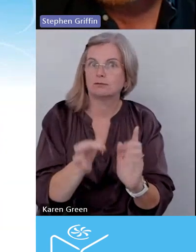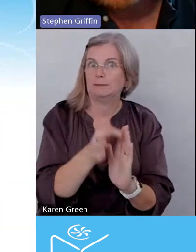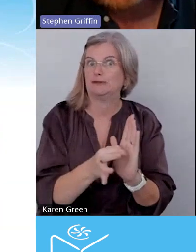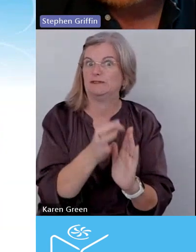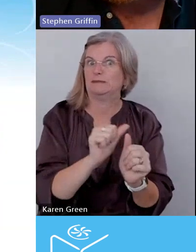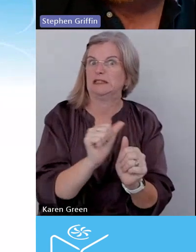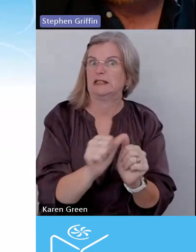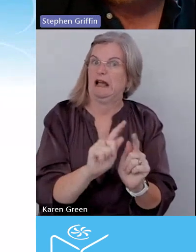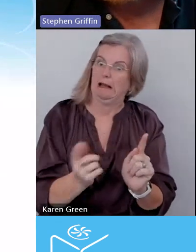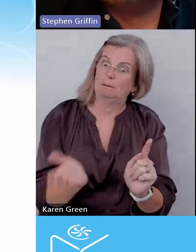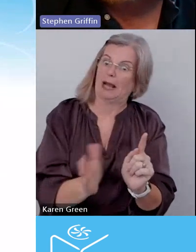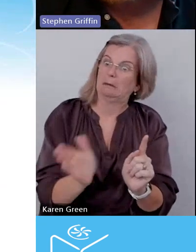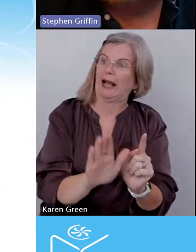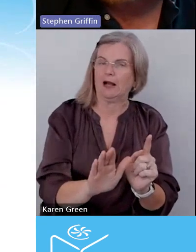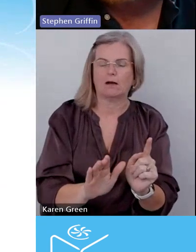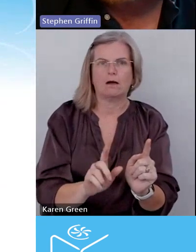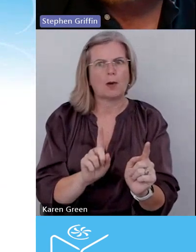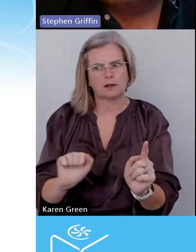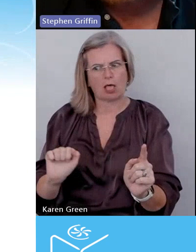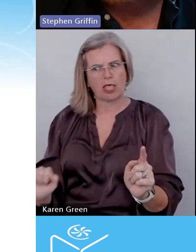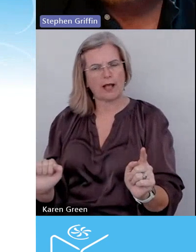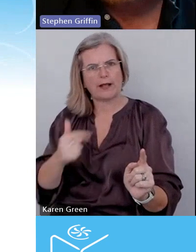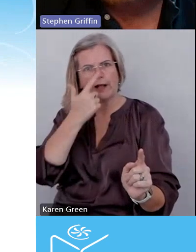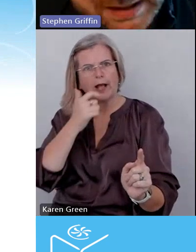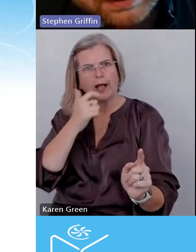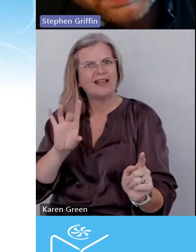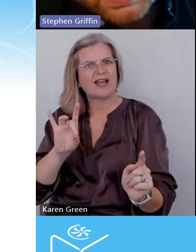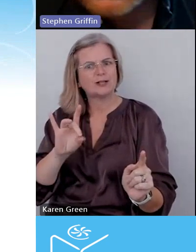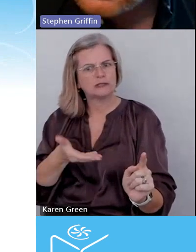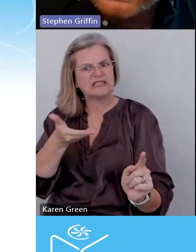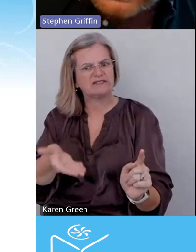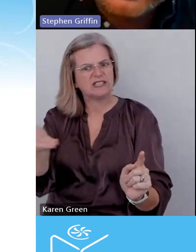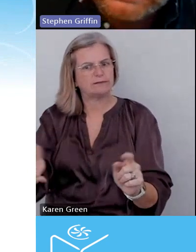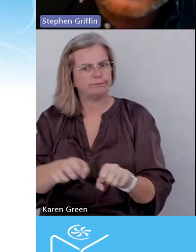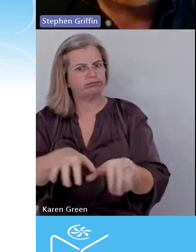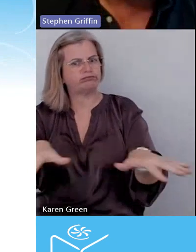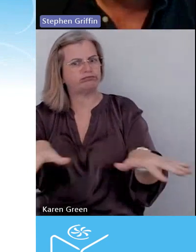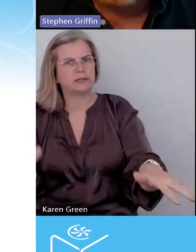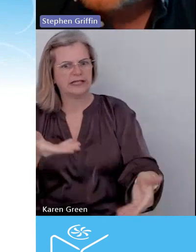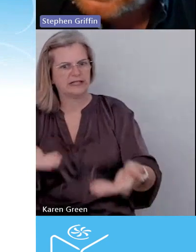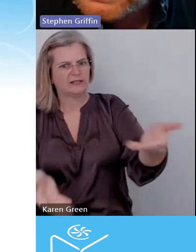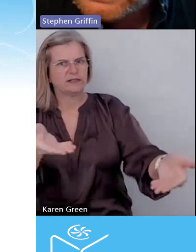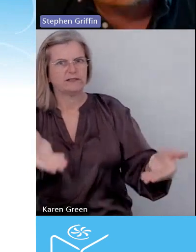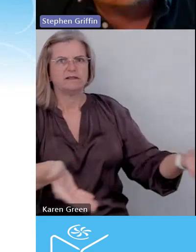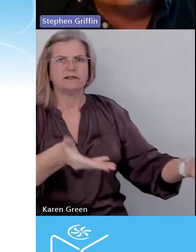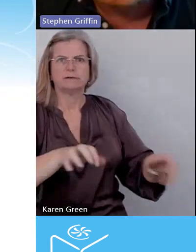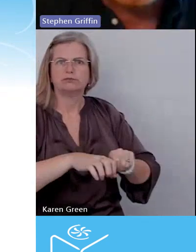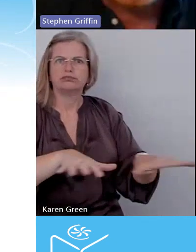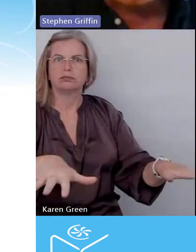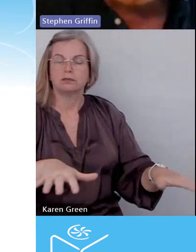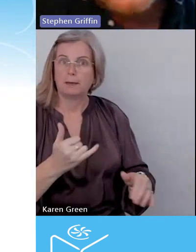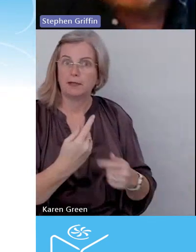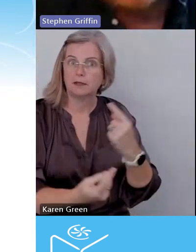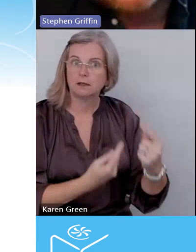of the possibility of these children then spreading infection on to other people, in particular other children, other vulnerable children, and of